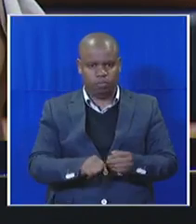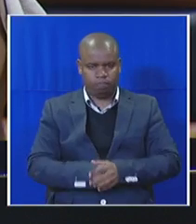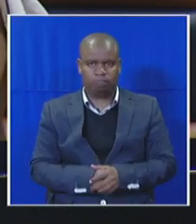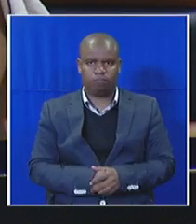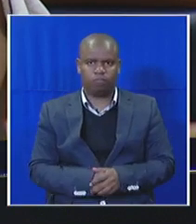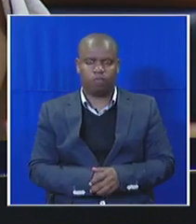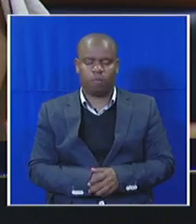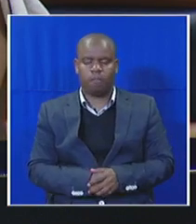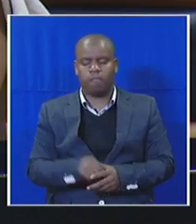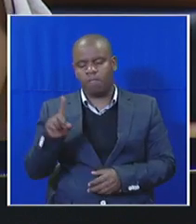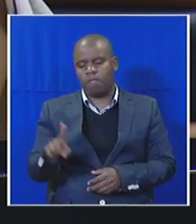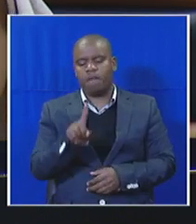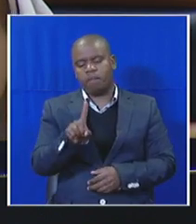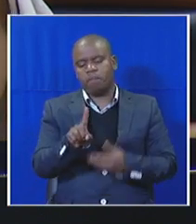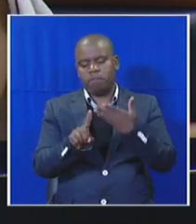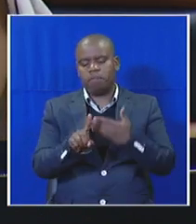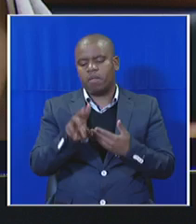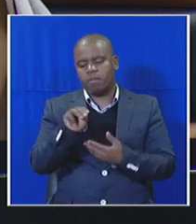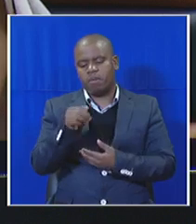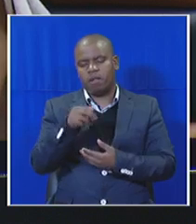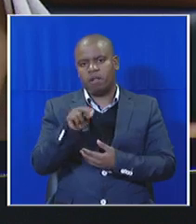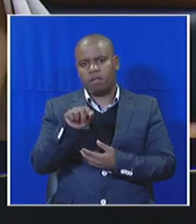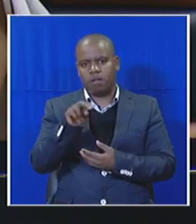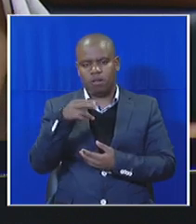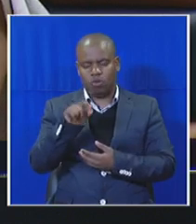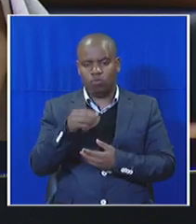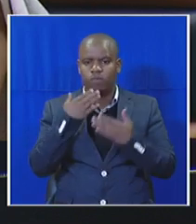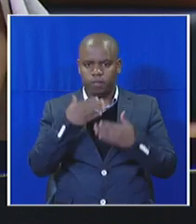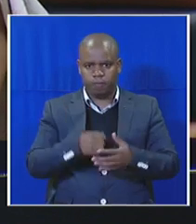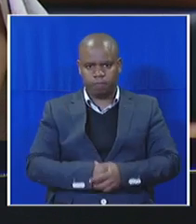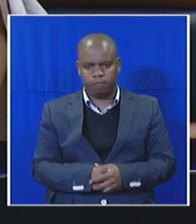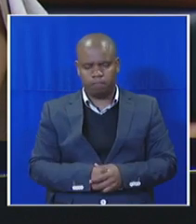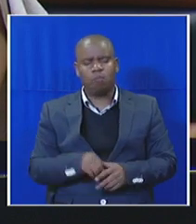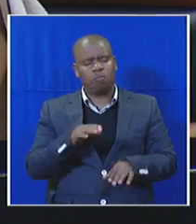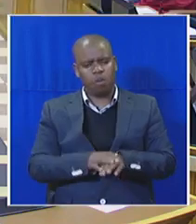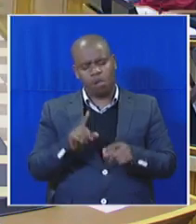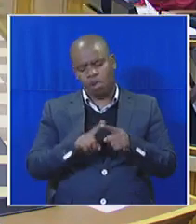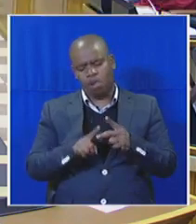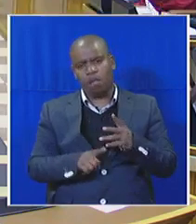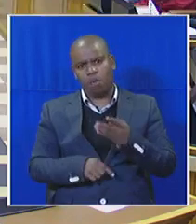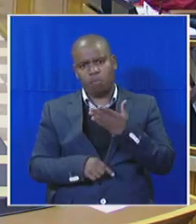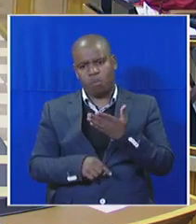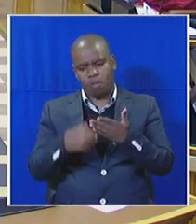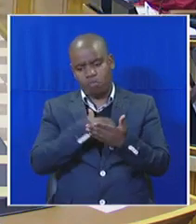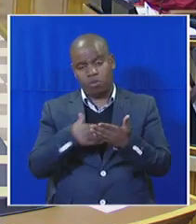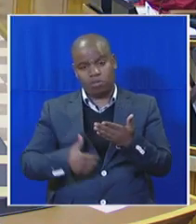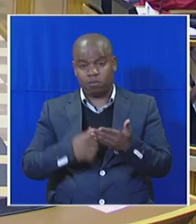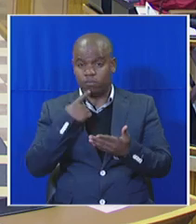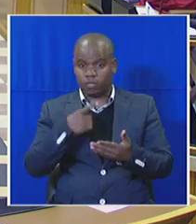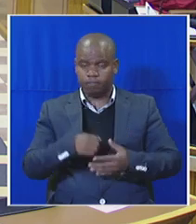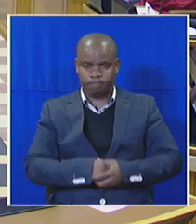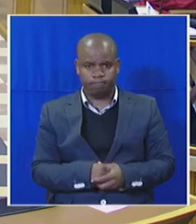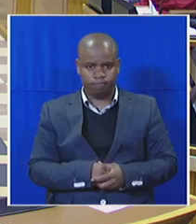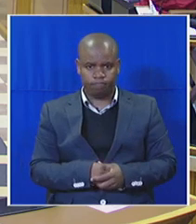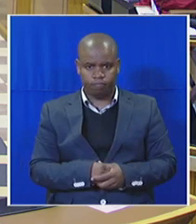The Honorable Mahlangu. Honorable Speaker, thank you. Just to pick up on what the President said in